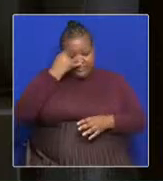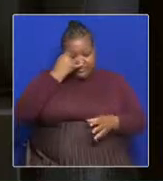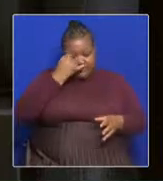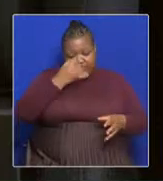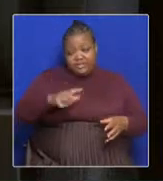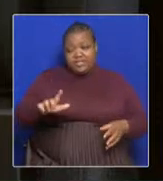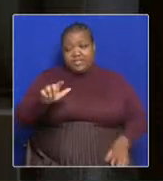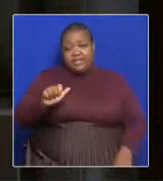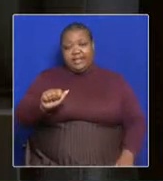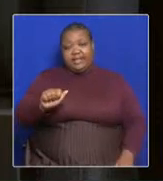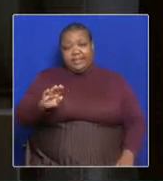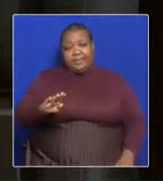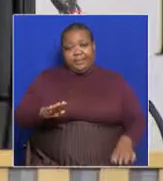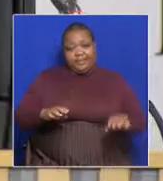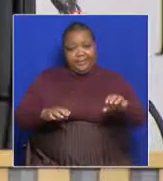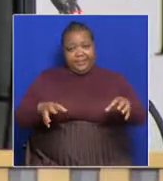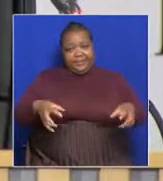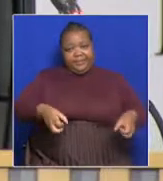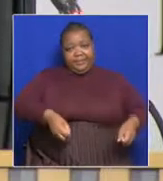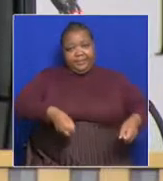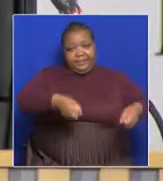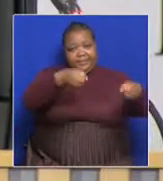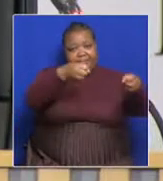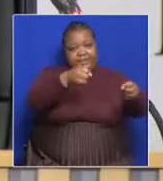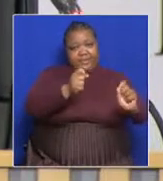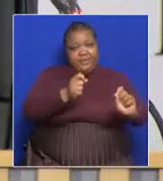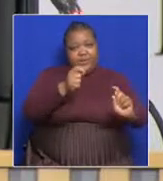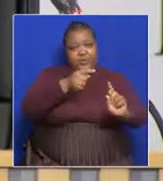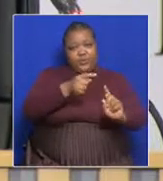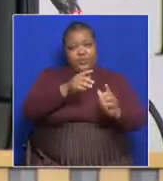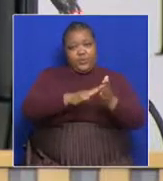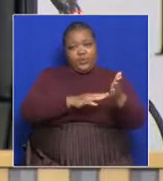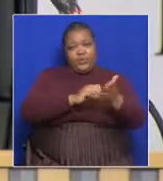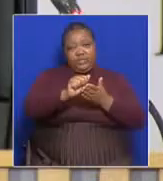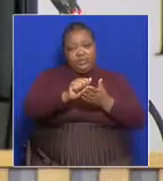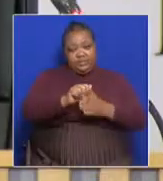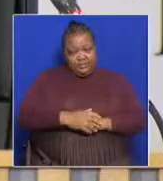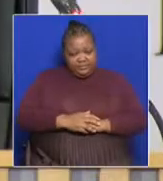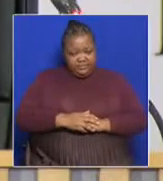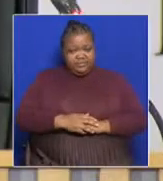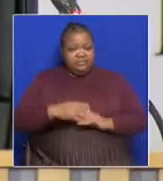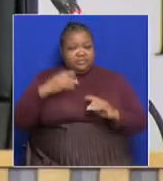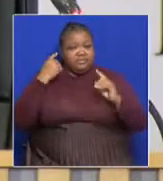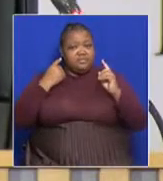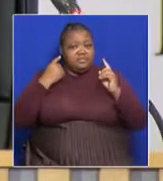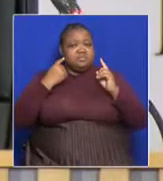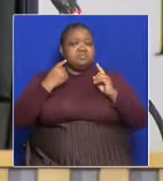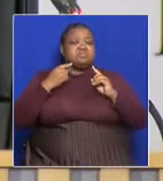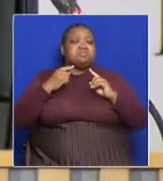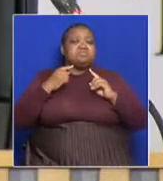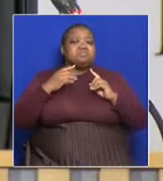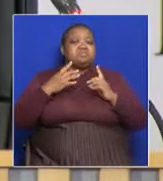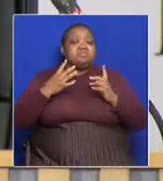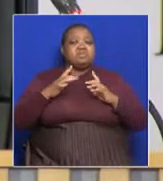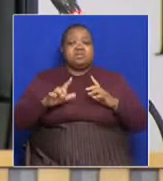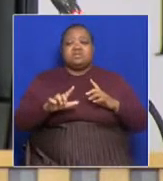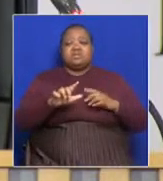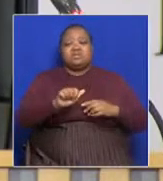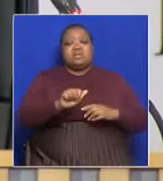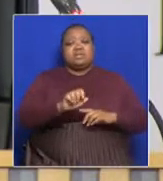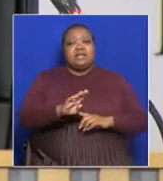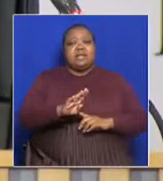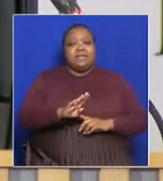of destruction. And I think it's been established, Commissioner, the lab could not even house that